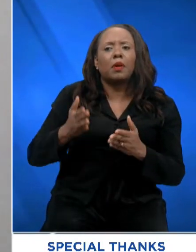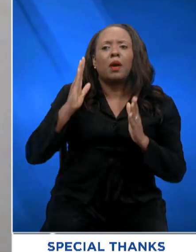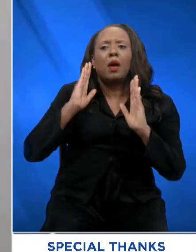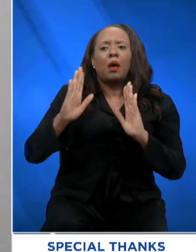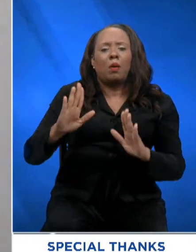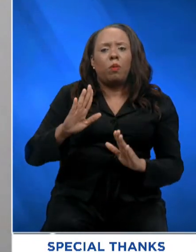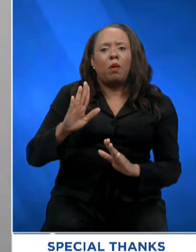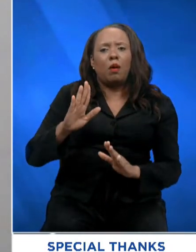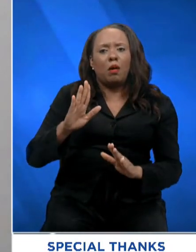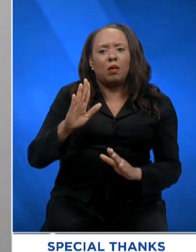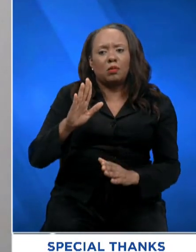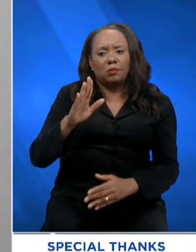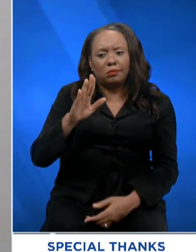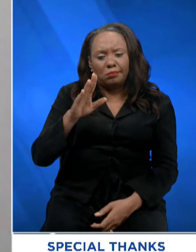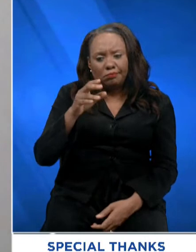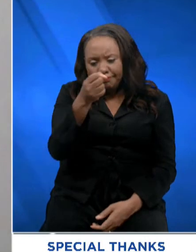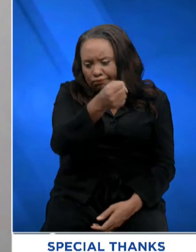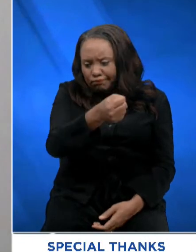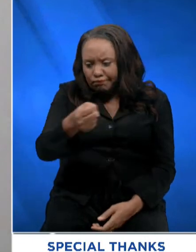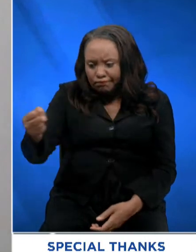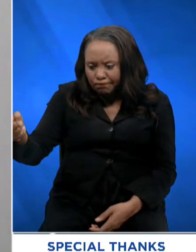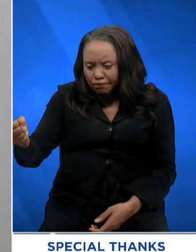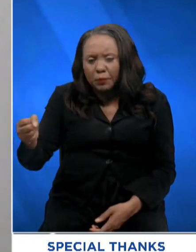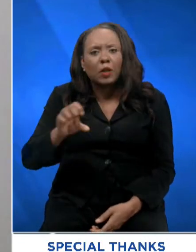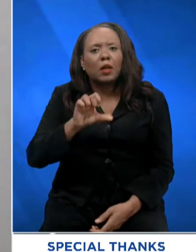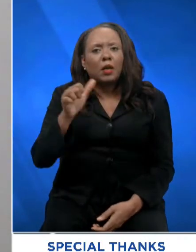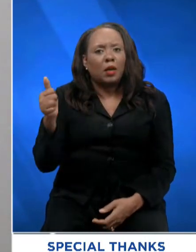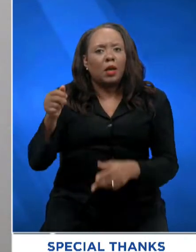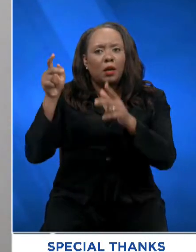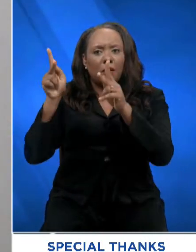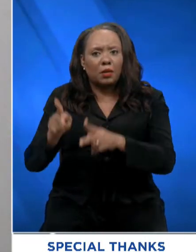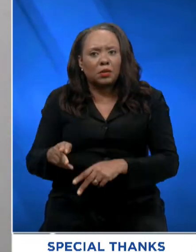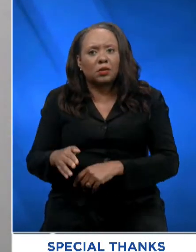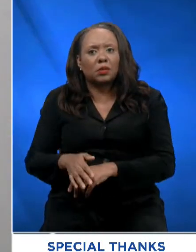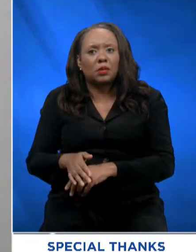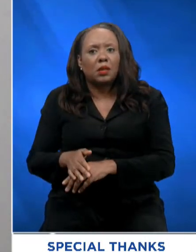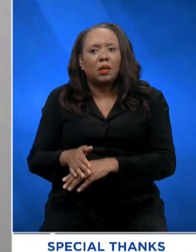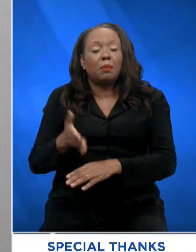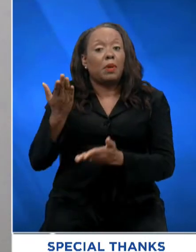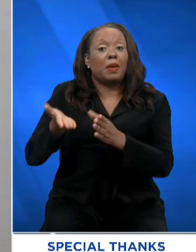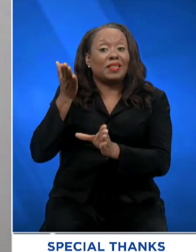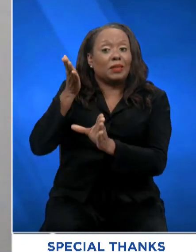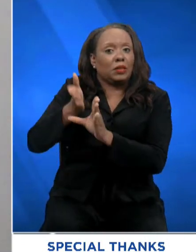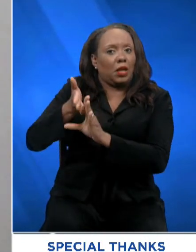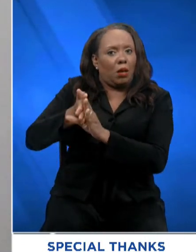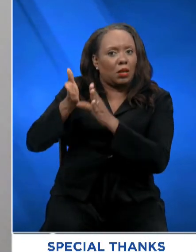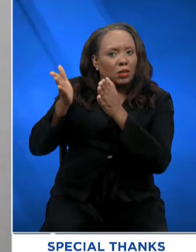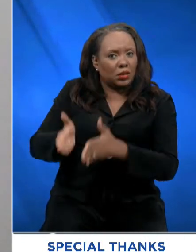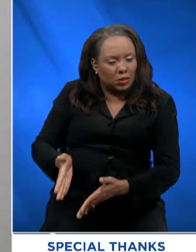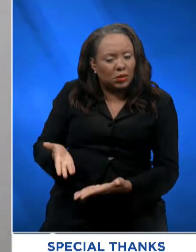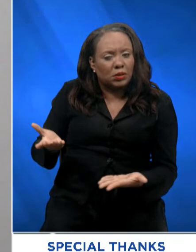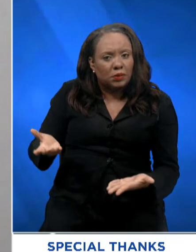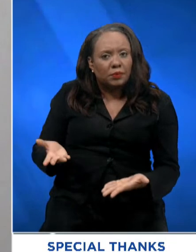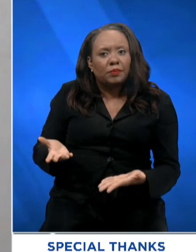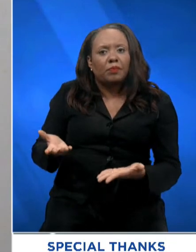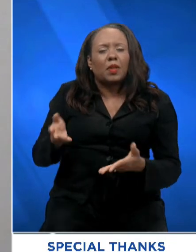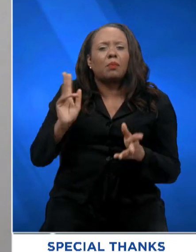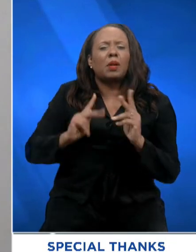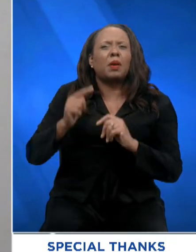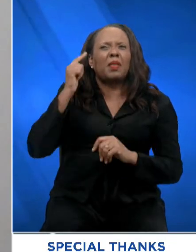colleagues who deal with psychotherapy, which is kind of the talk therapy that everybody would associate with mental